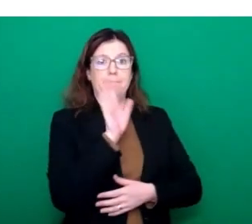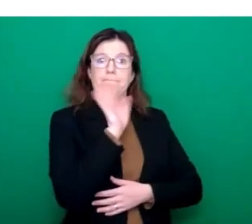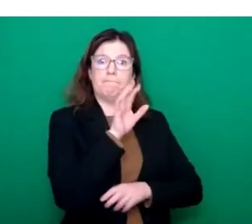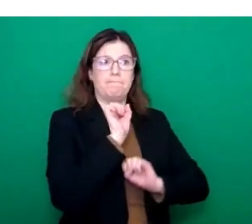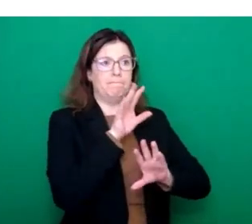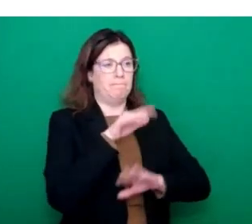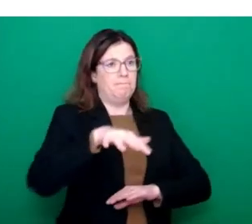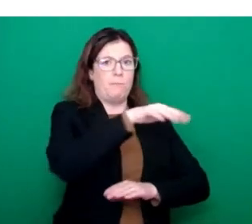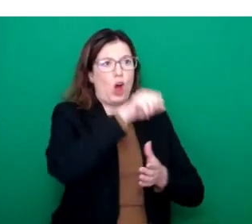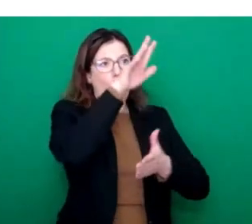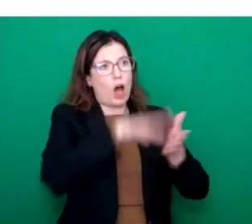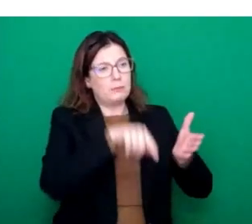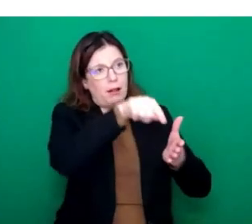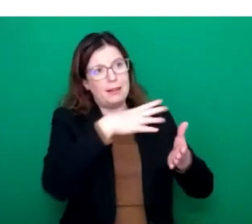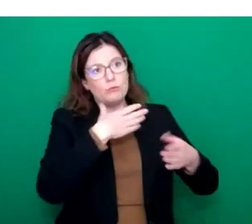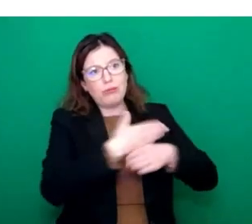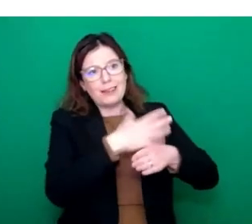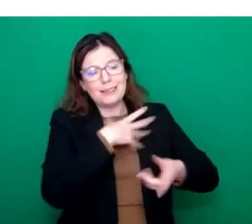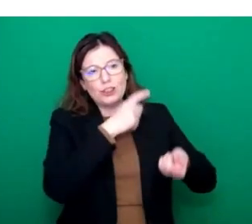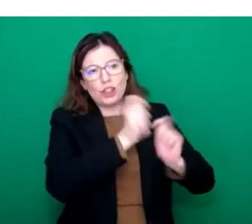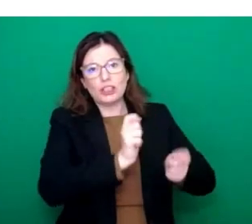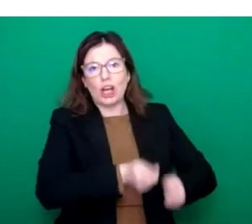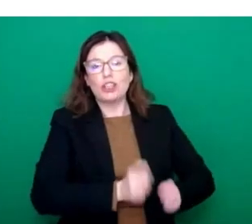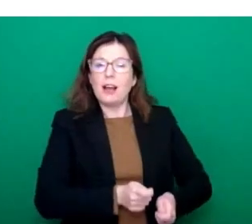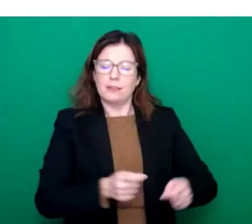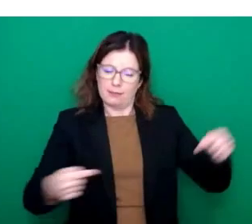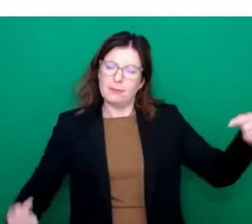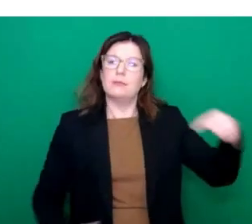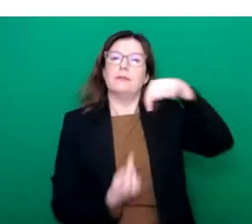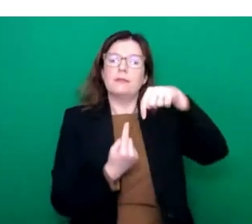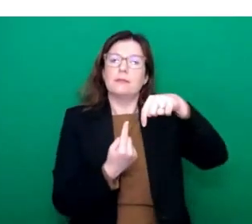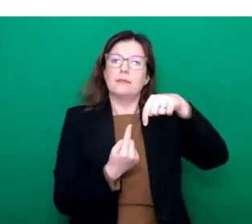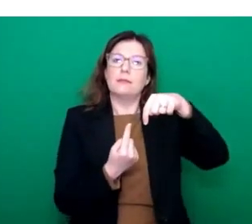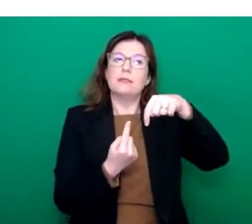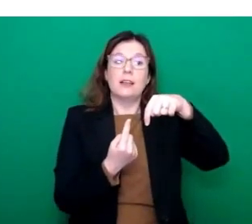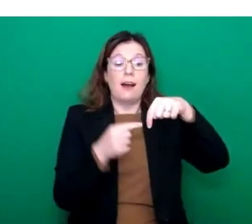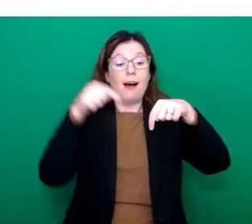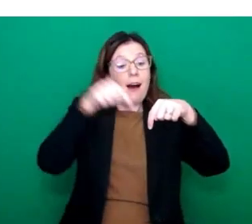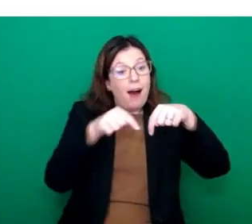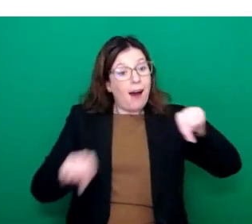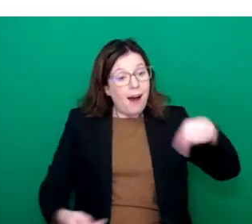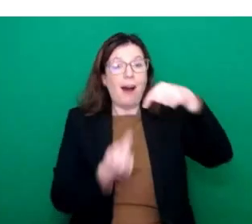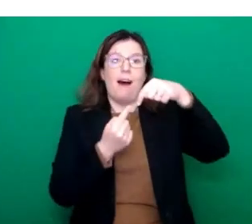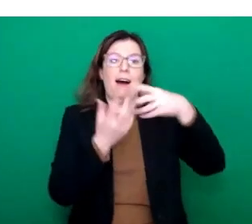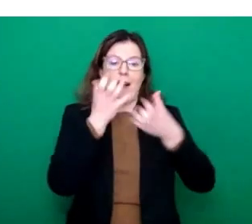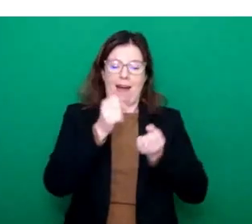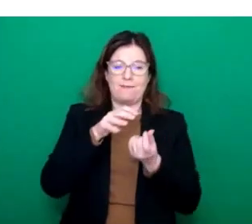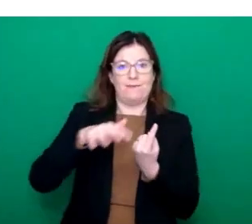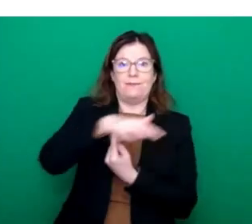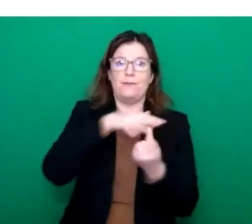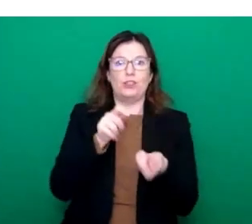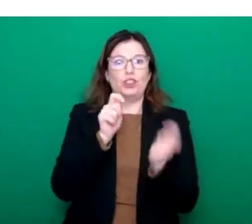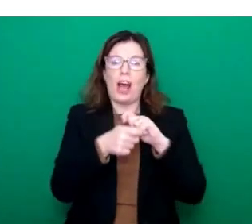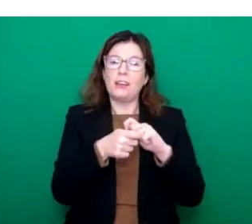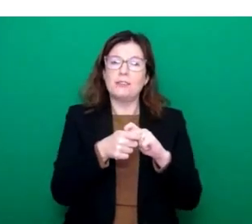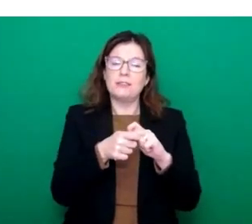hospital. So those two things need to be happening at the same time to achieve a change, a systemic change, but really a change in people's mindset,